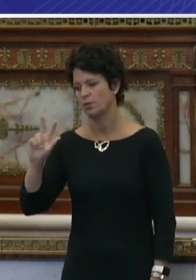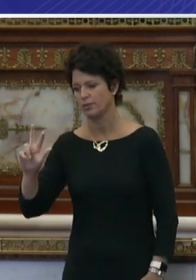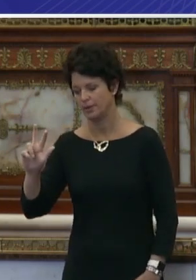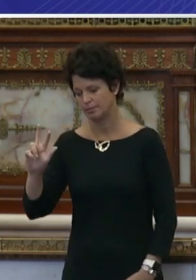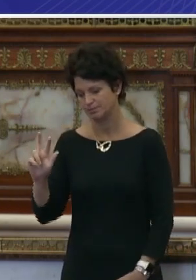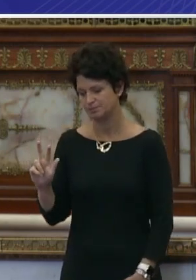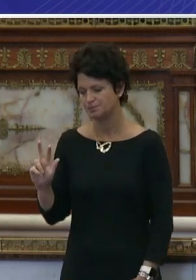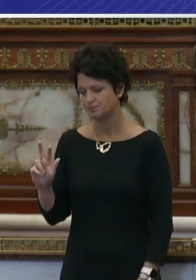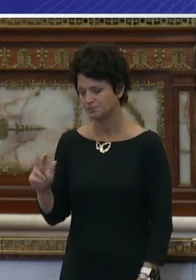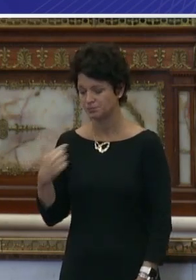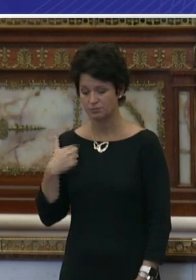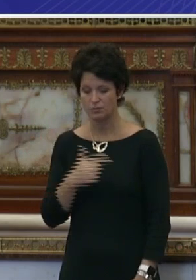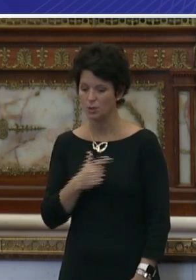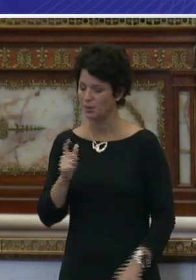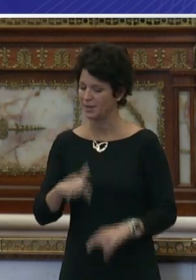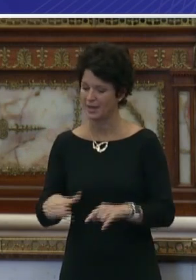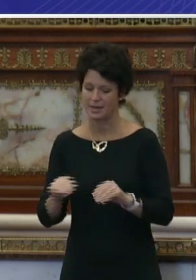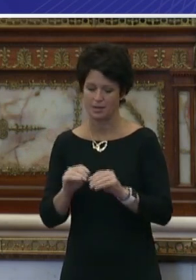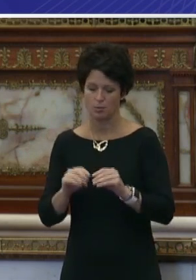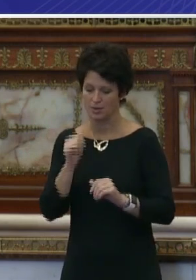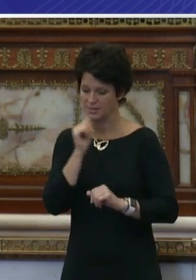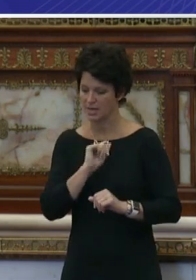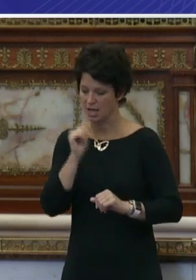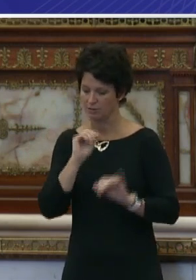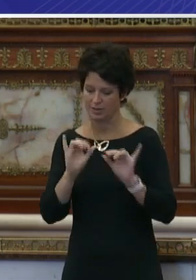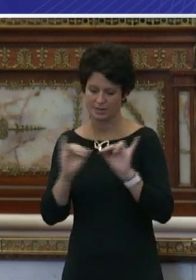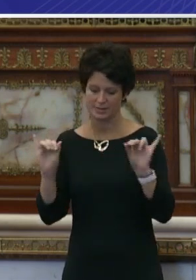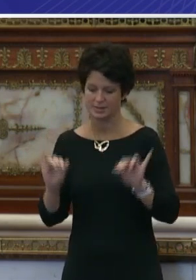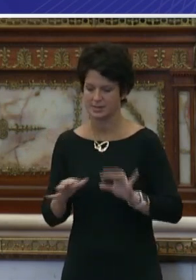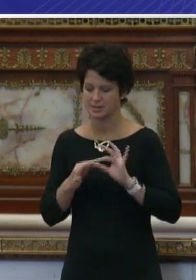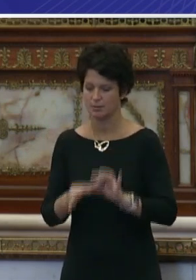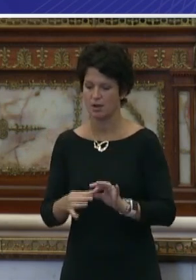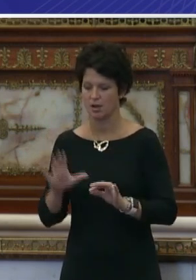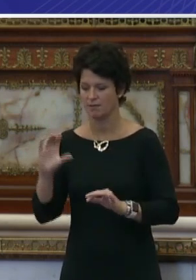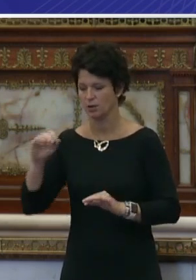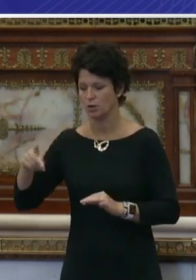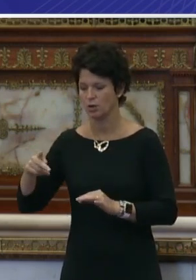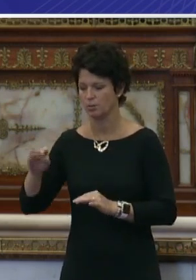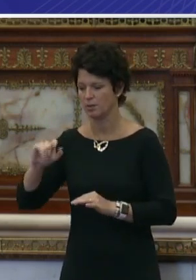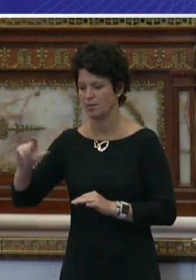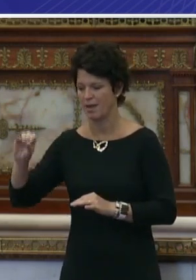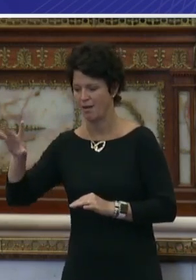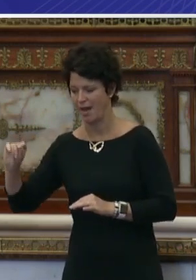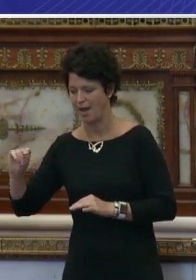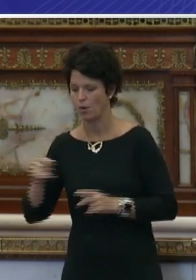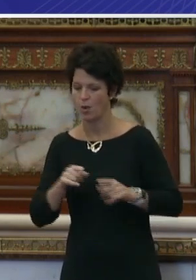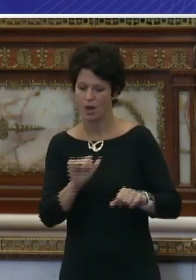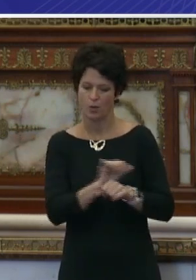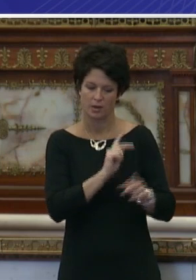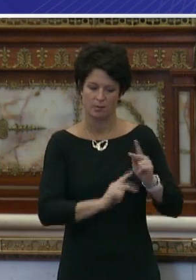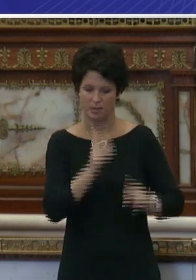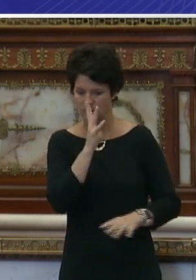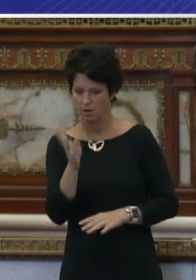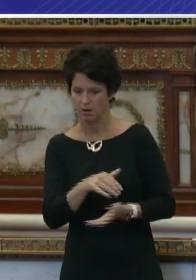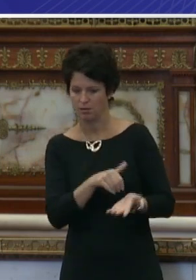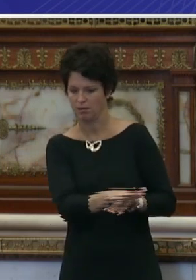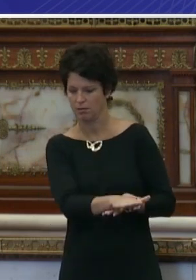200303. We can no longer tolerate a system of corporate bailouts while working people are left